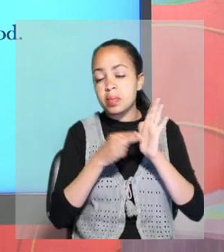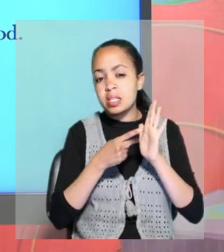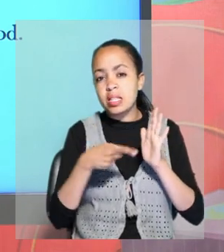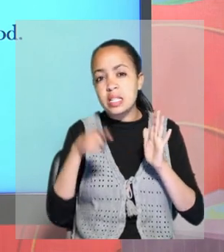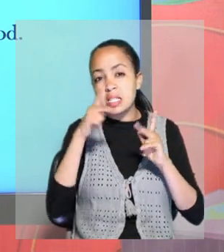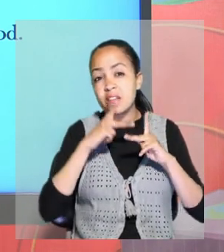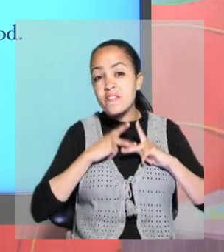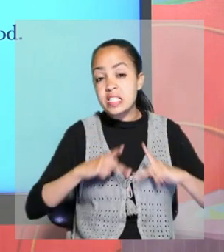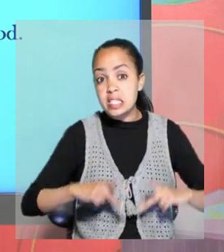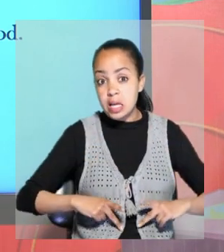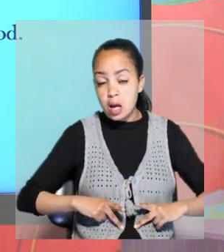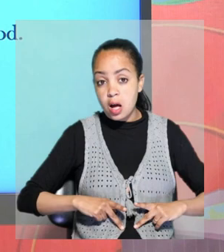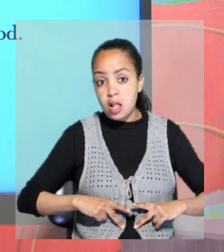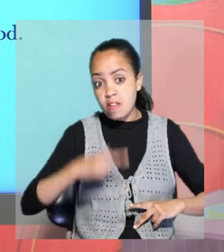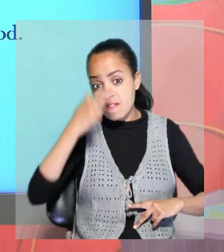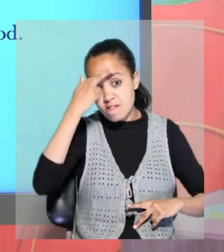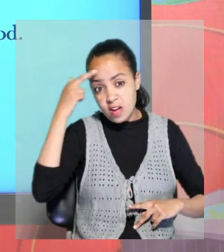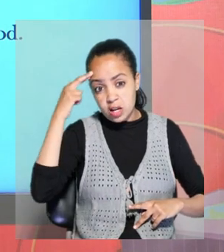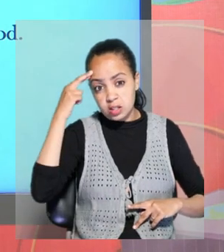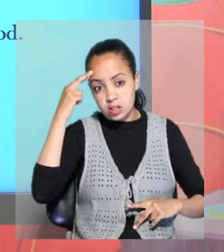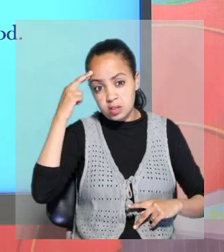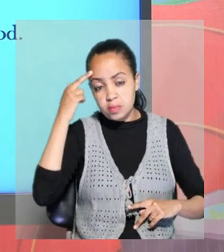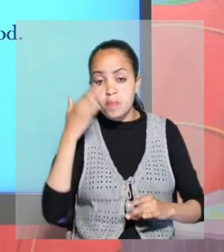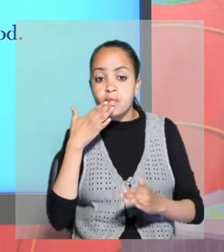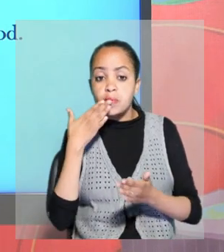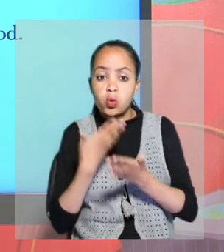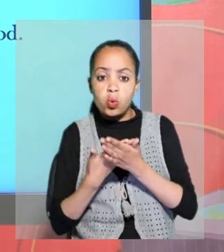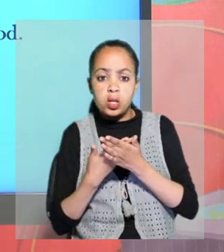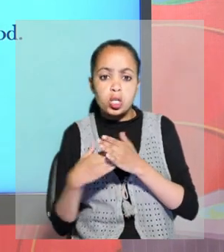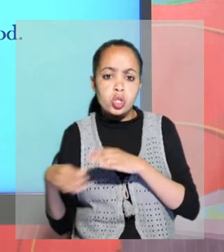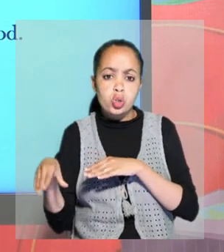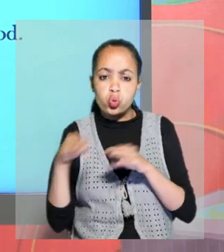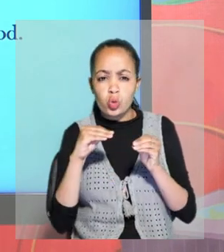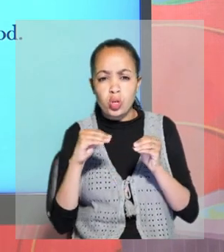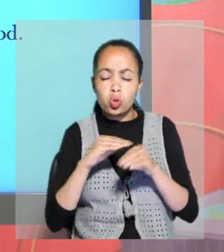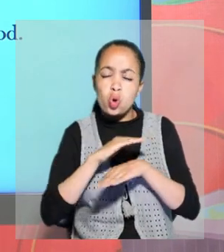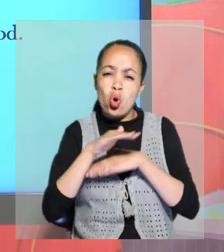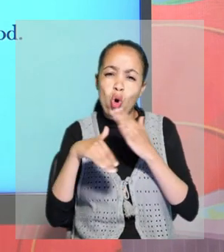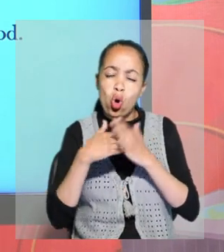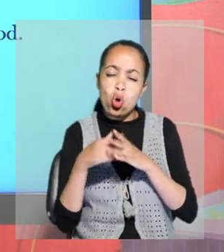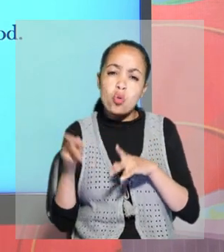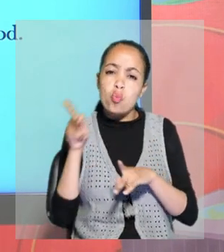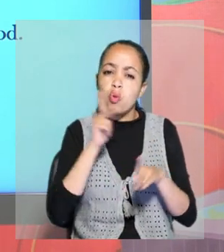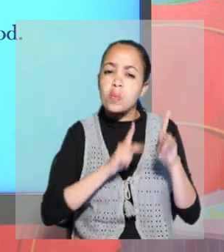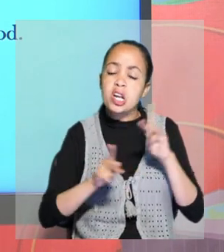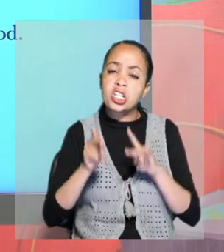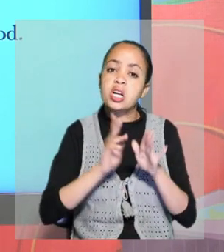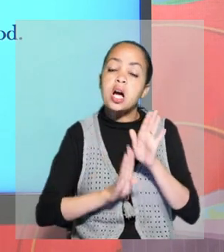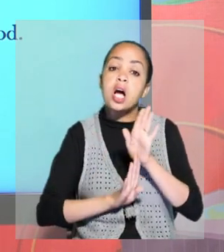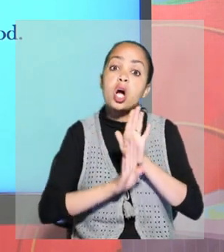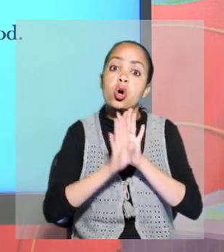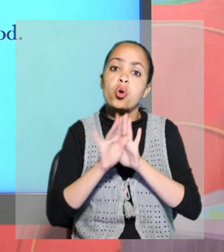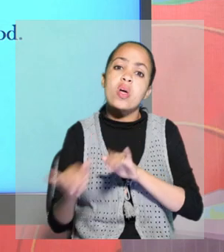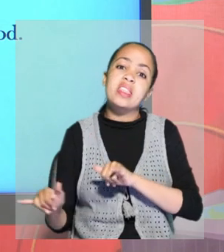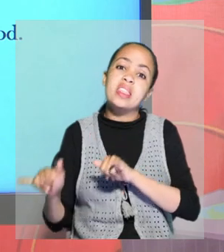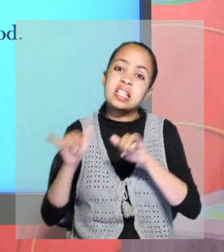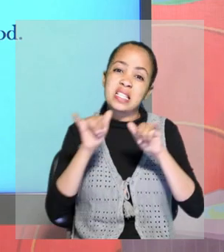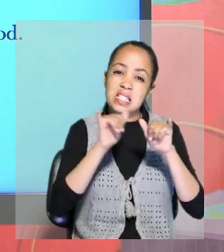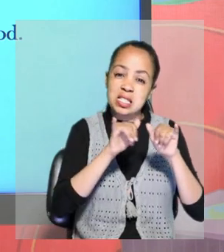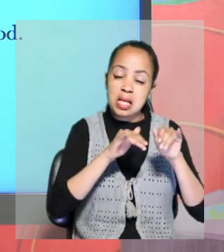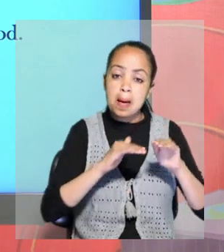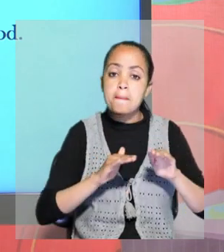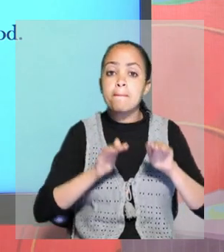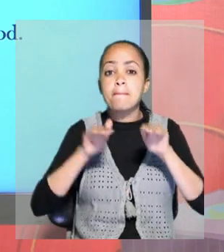a physical factor. Well, dear student, all population can be grow in the same pattern